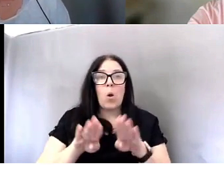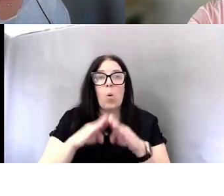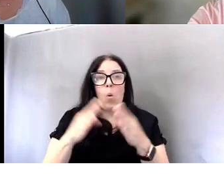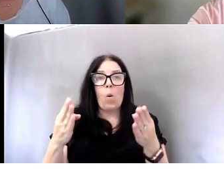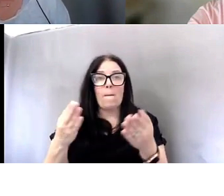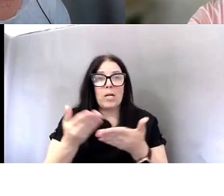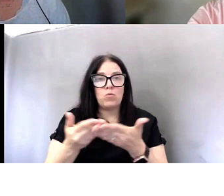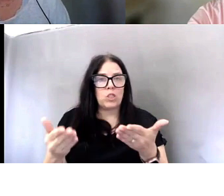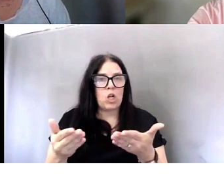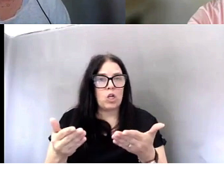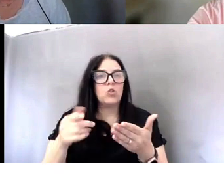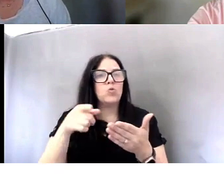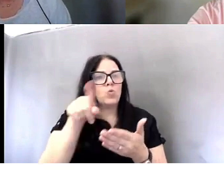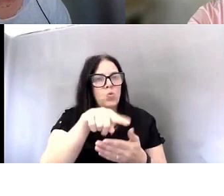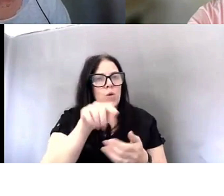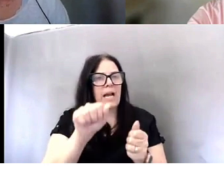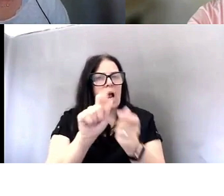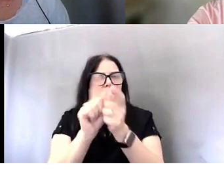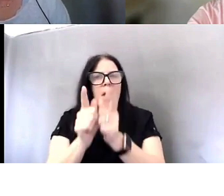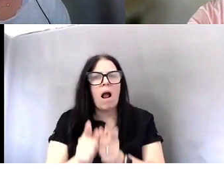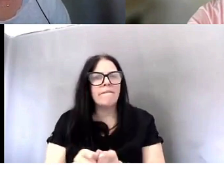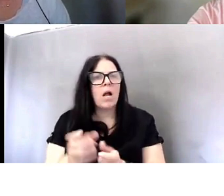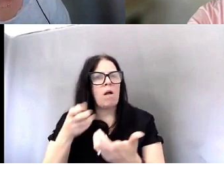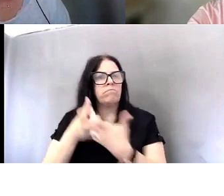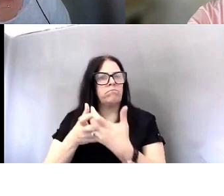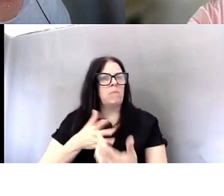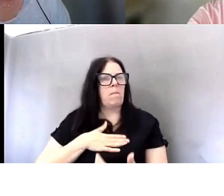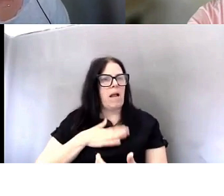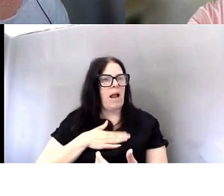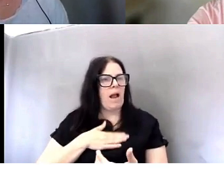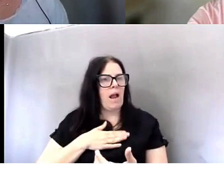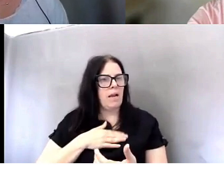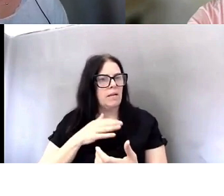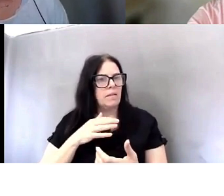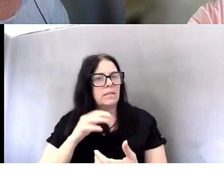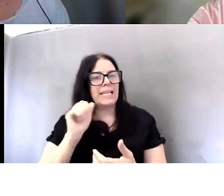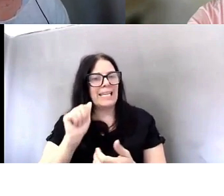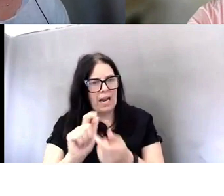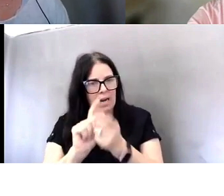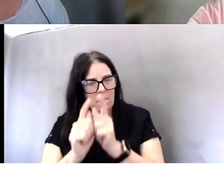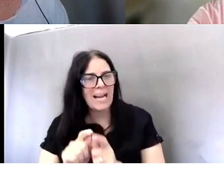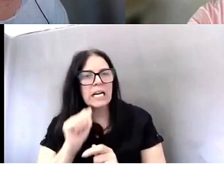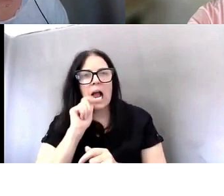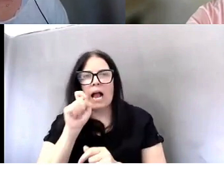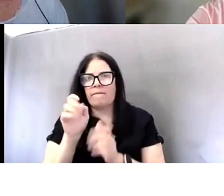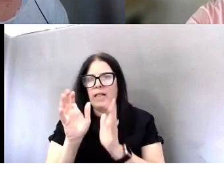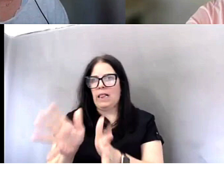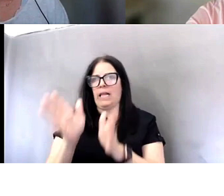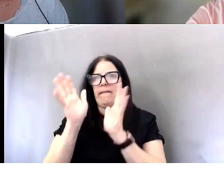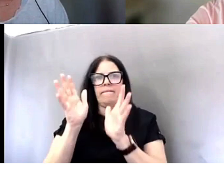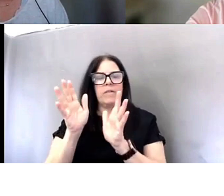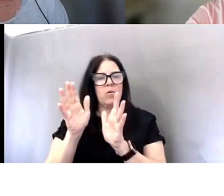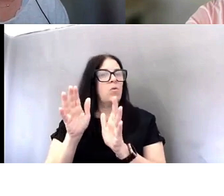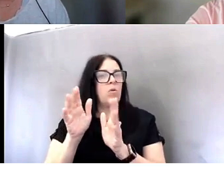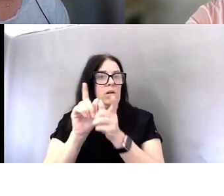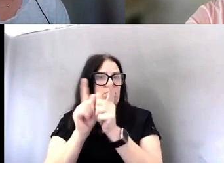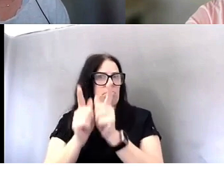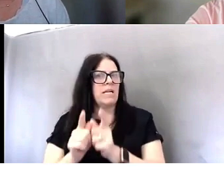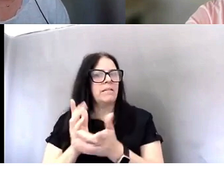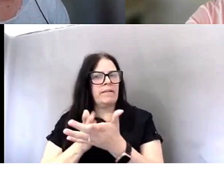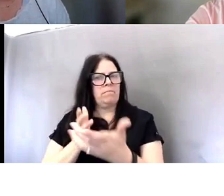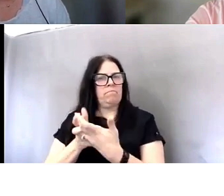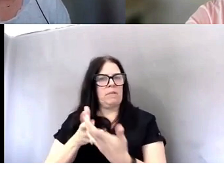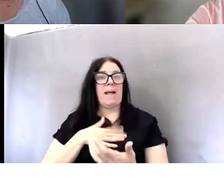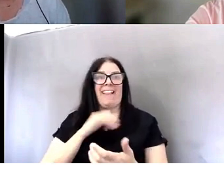resources, you are free to modify them, the content, and the formats, which is often very important.